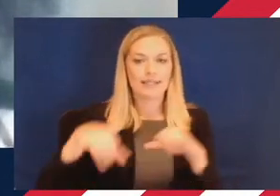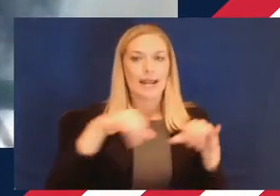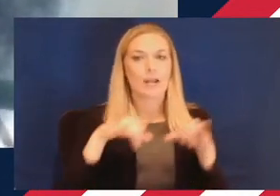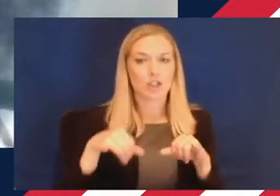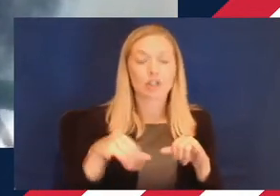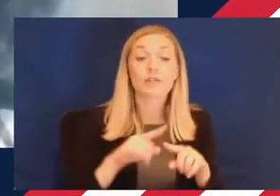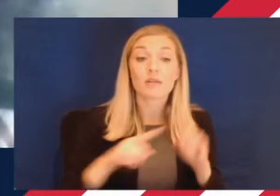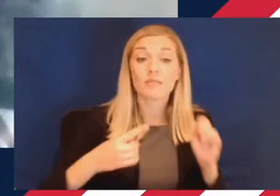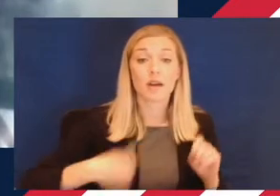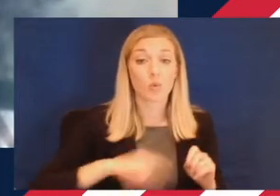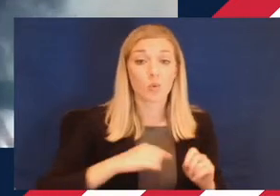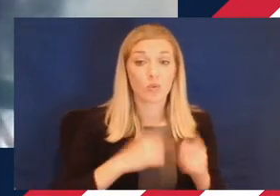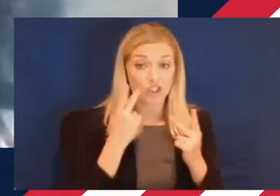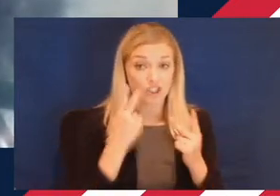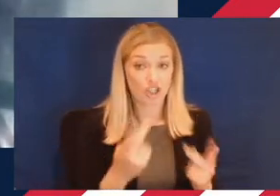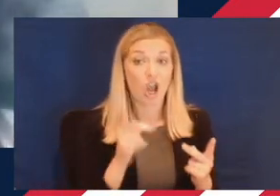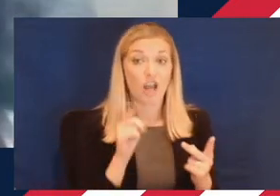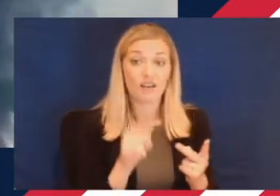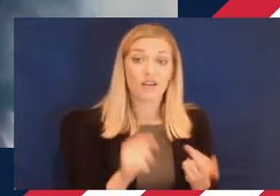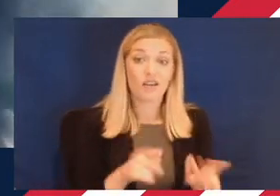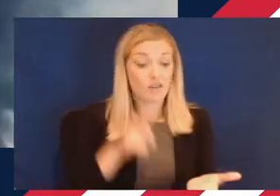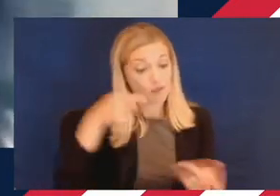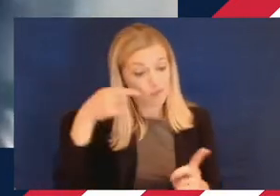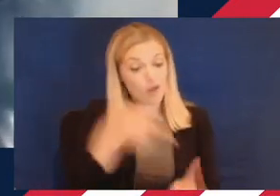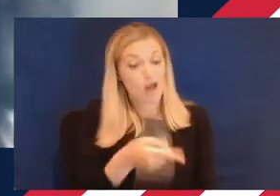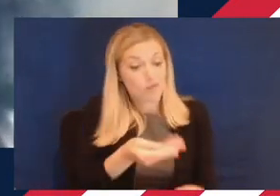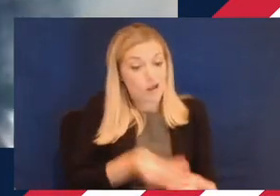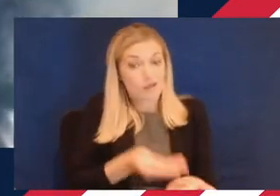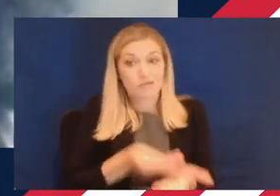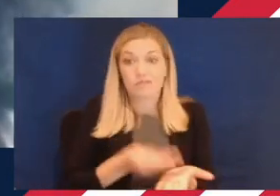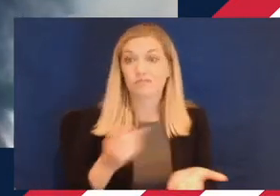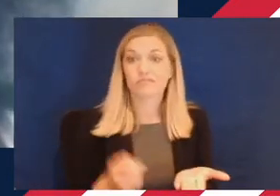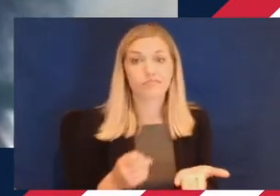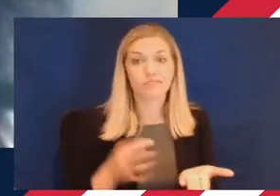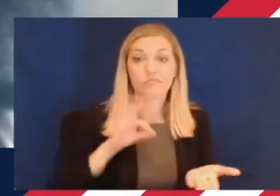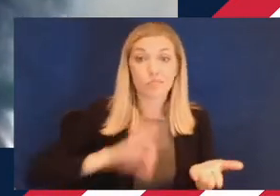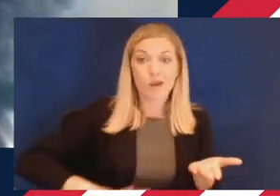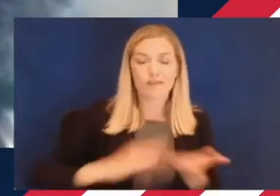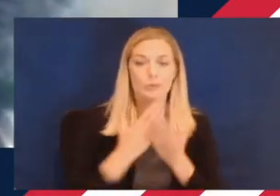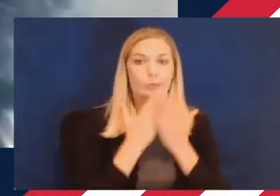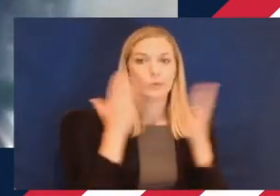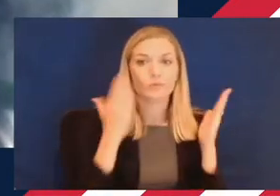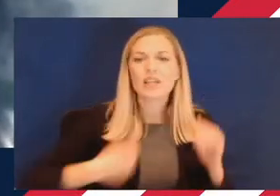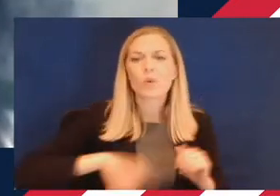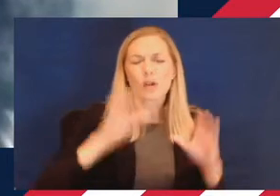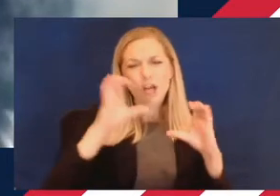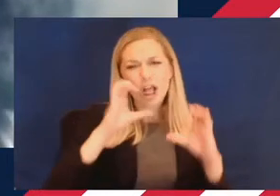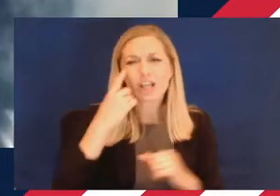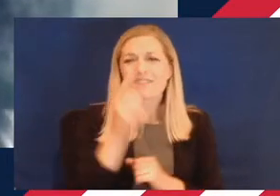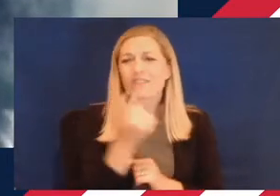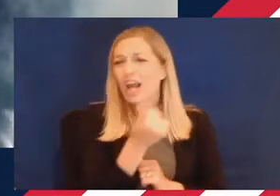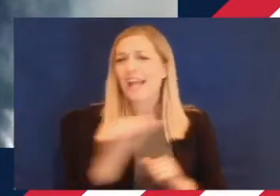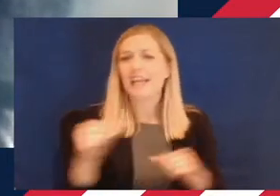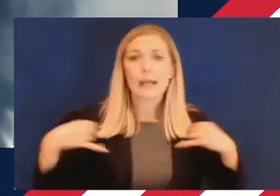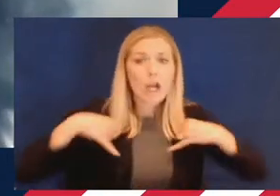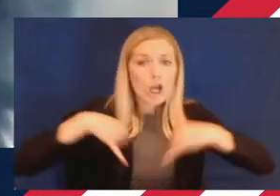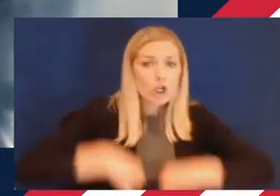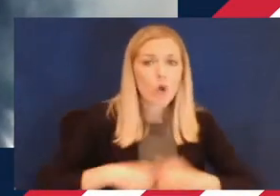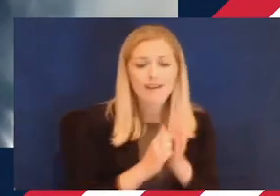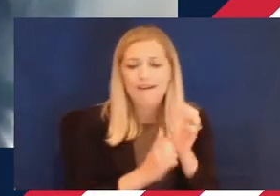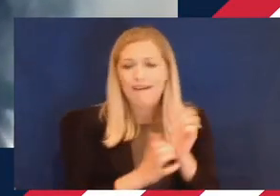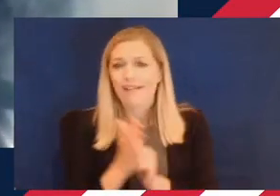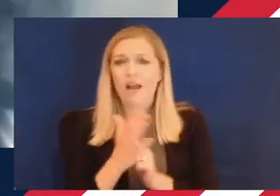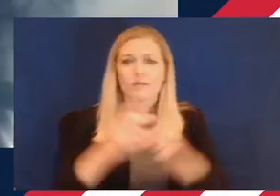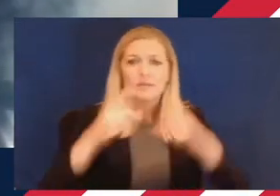various platforms looking for thermometers, gloves, sanitizers, lab coats, anything and everything that was in line with CDC recommendations. This was a